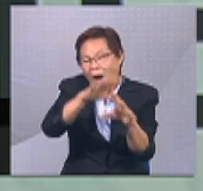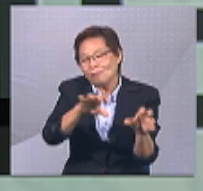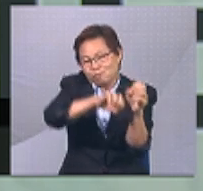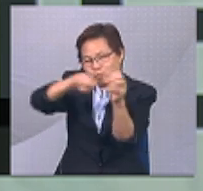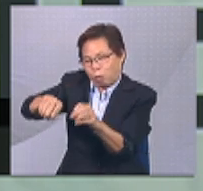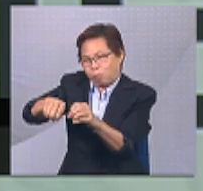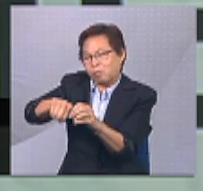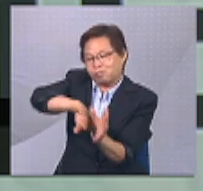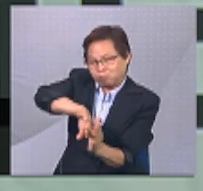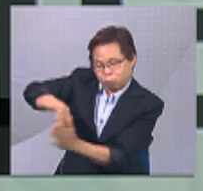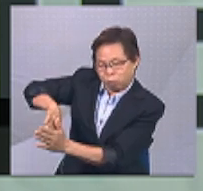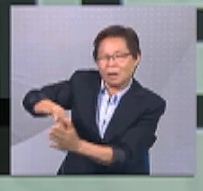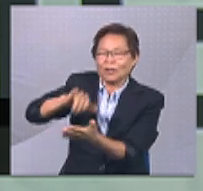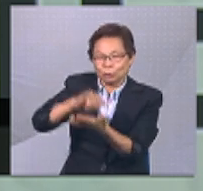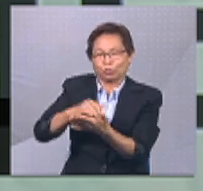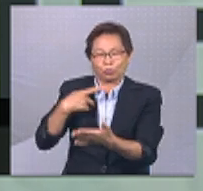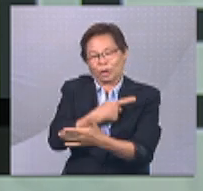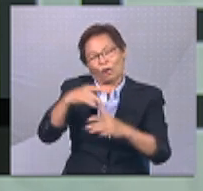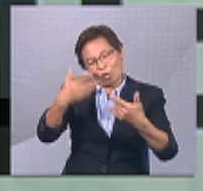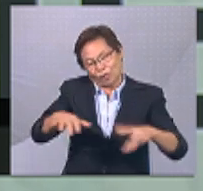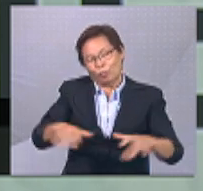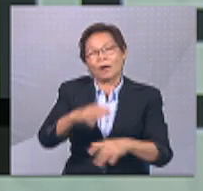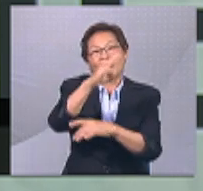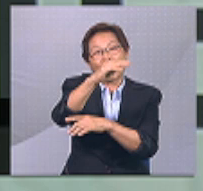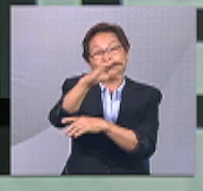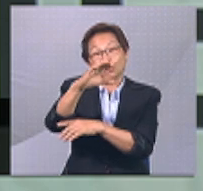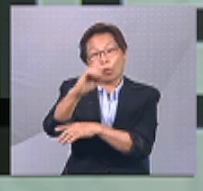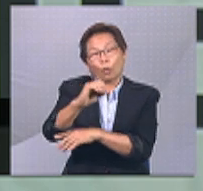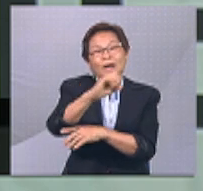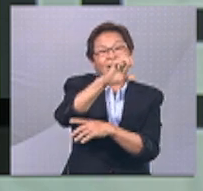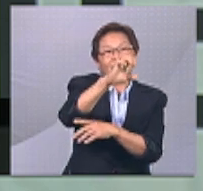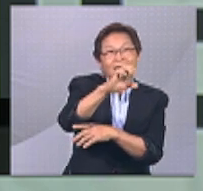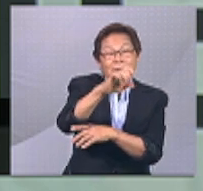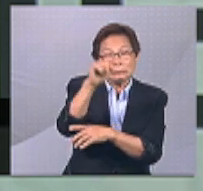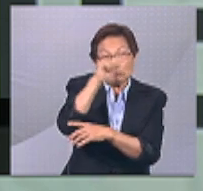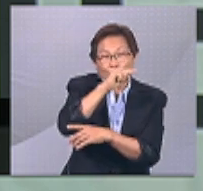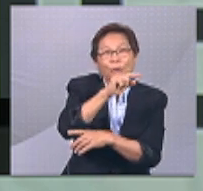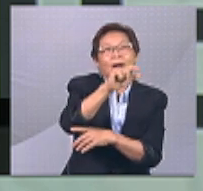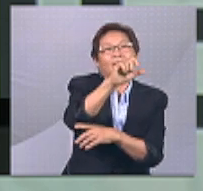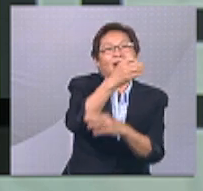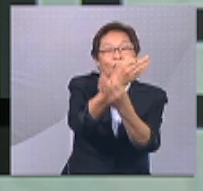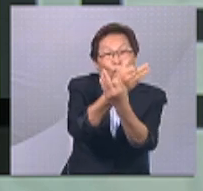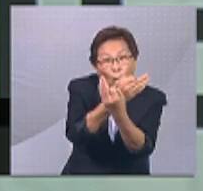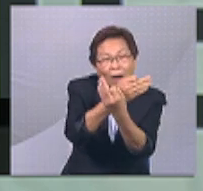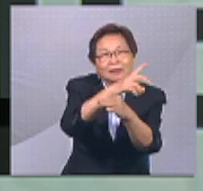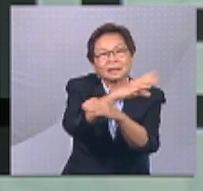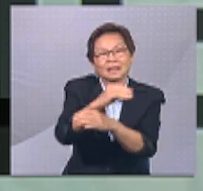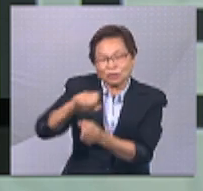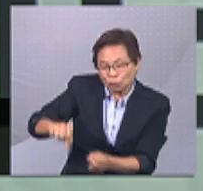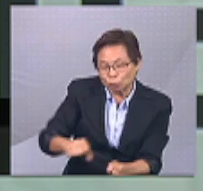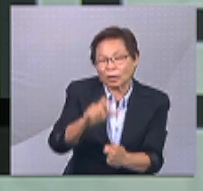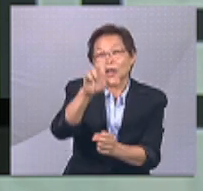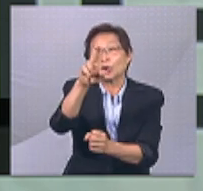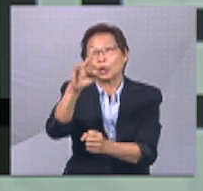have done. And we have seen that the MCO, enhanced MCO in Simpang Renggam as well as in Sungai Lui helps